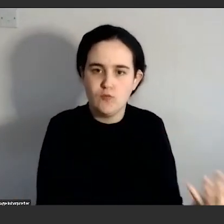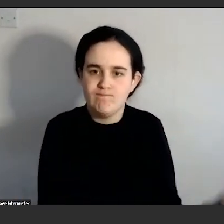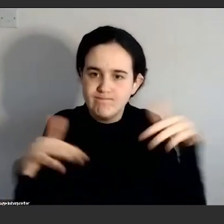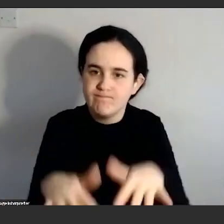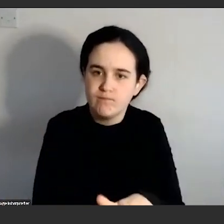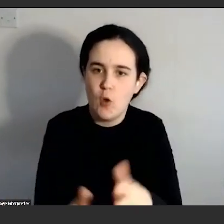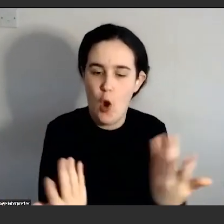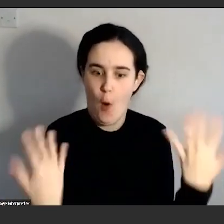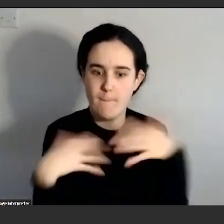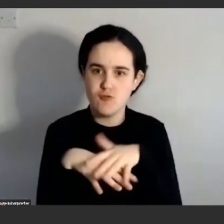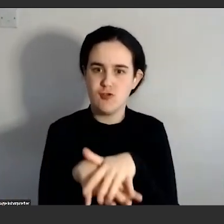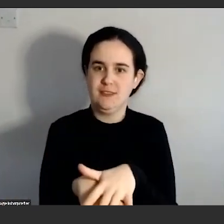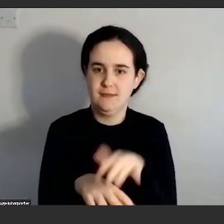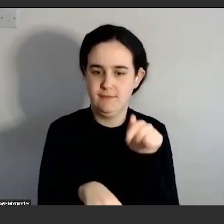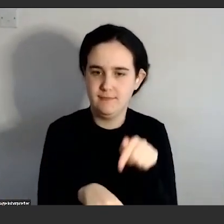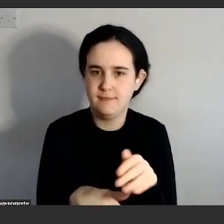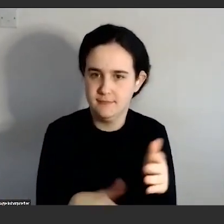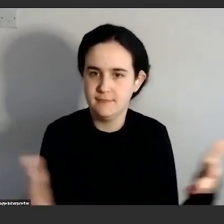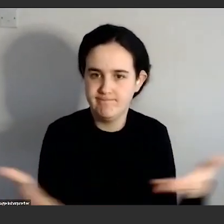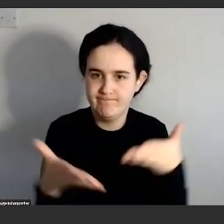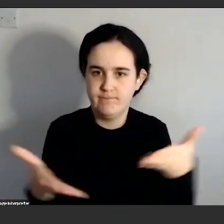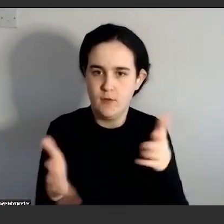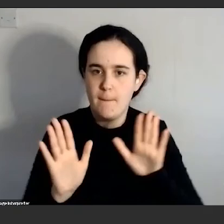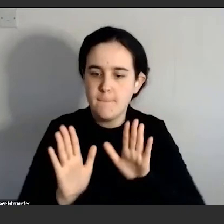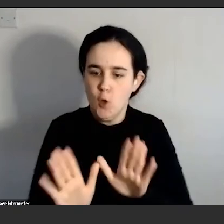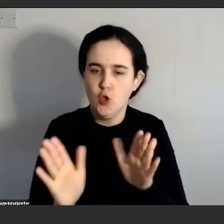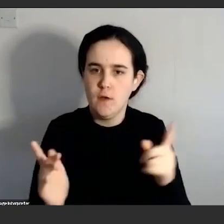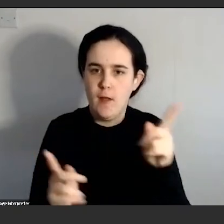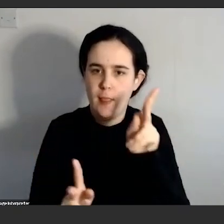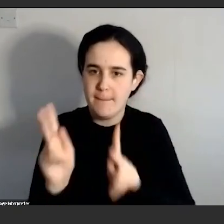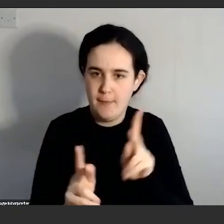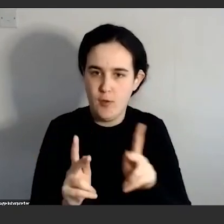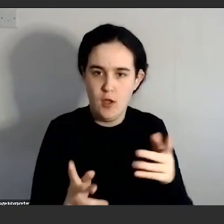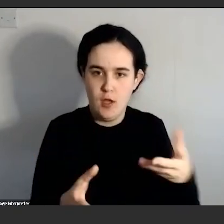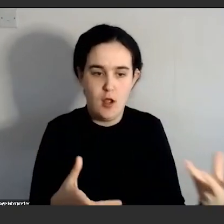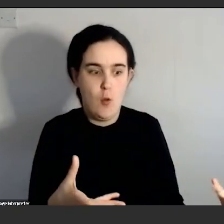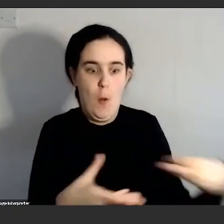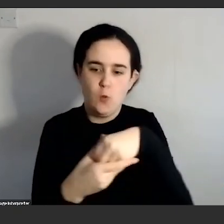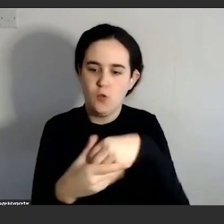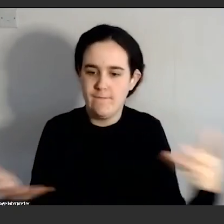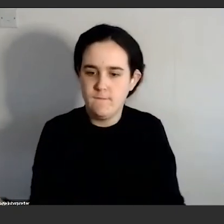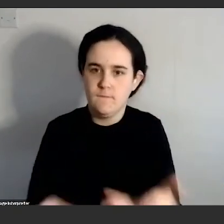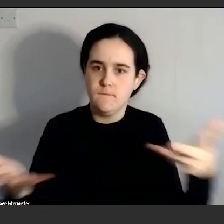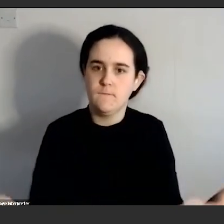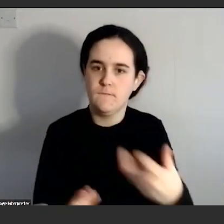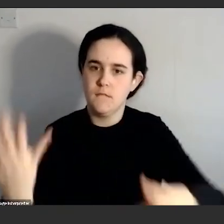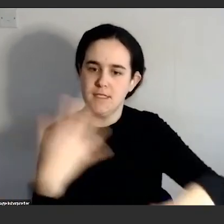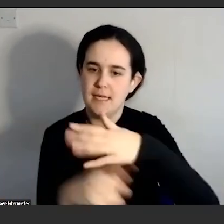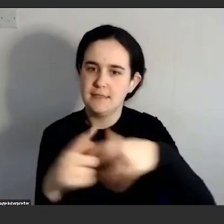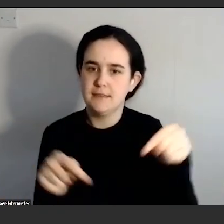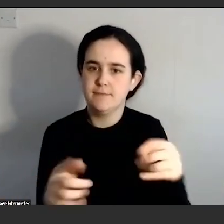technology and innovation? We haven't talked about that yet in our conversation, but we are about to do that right